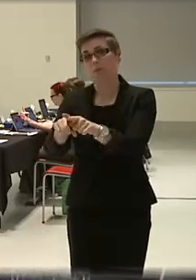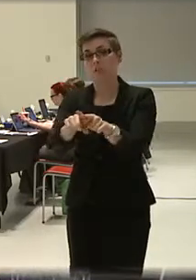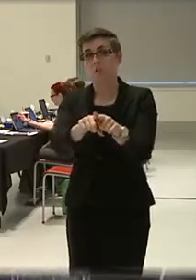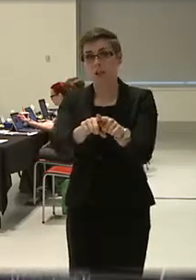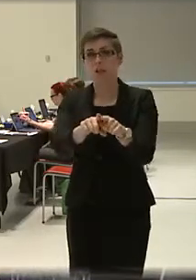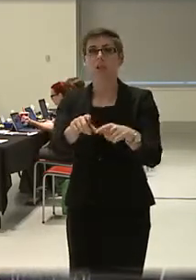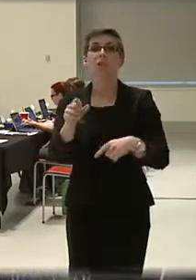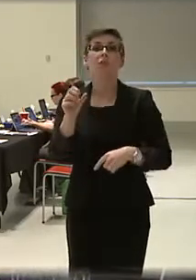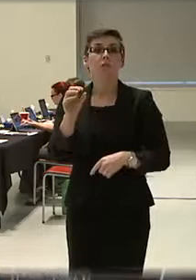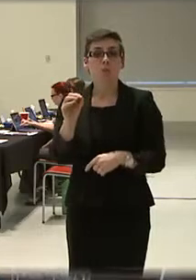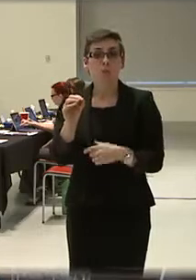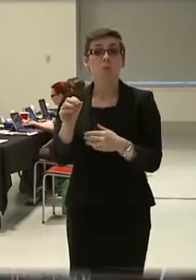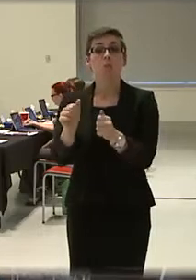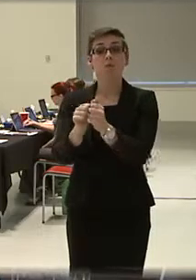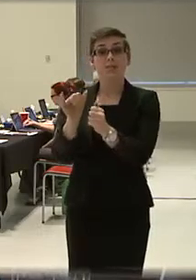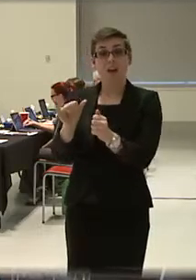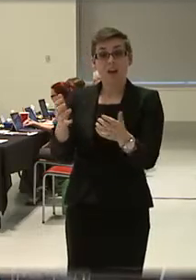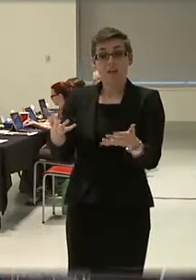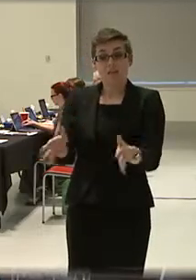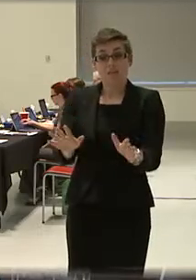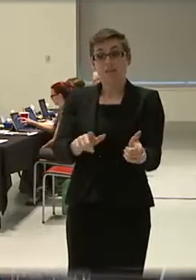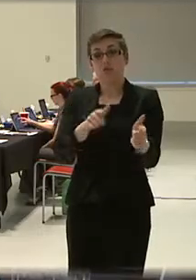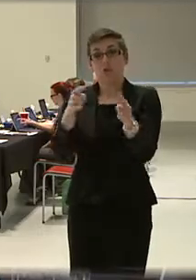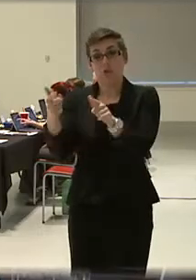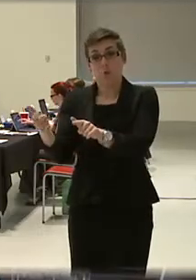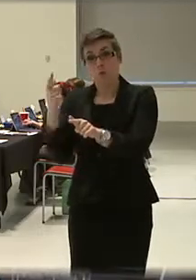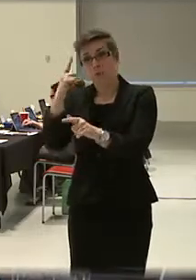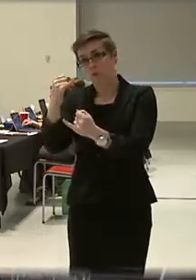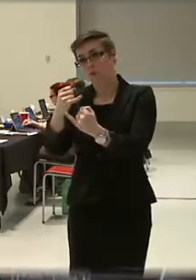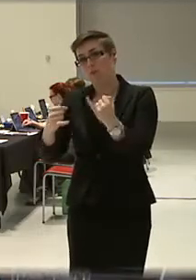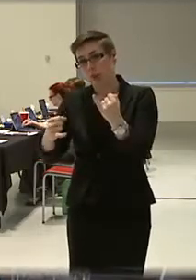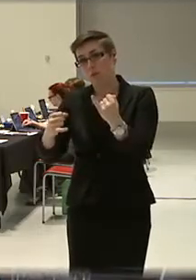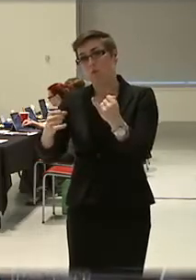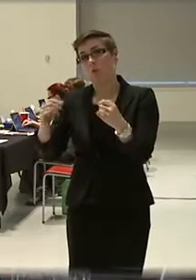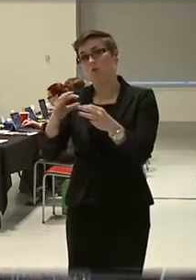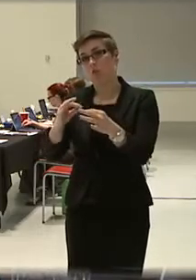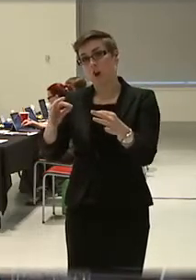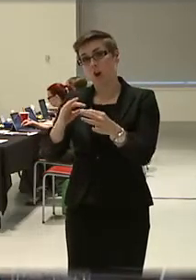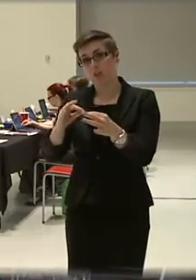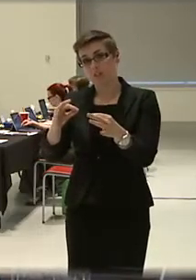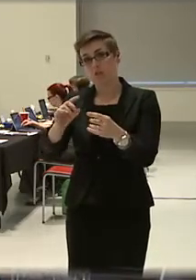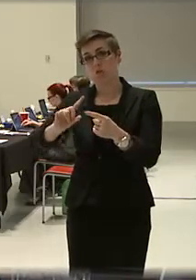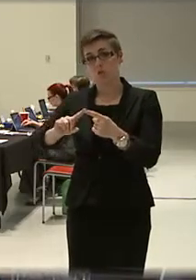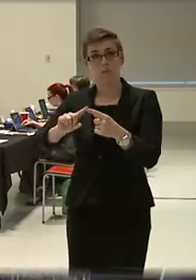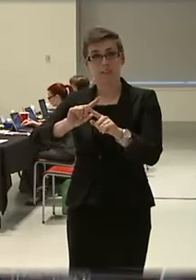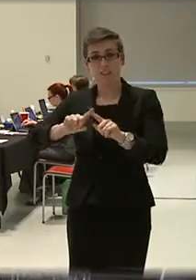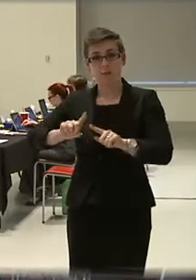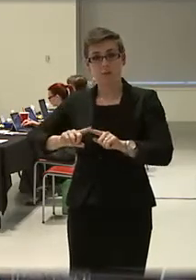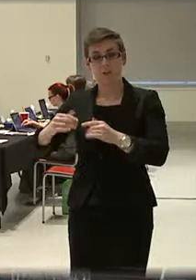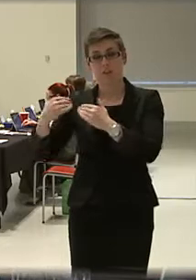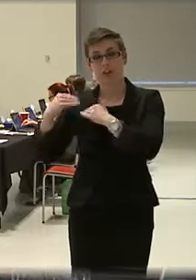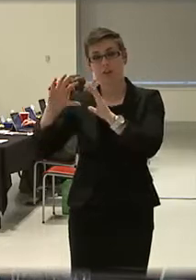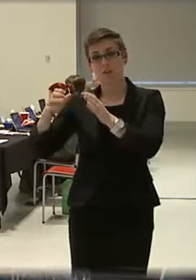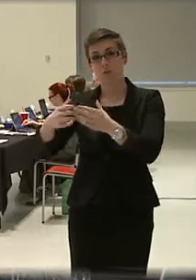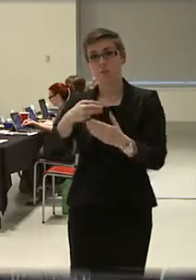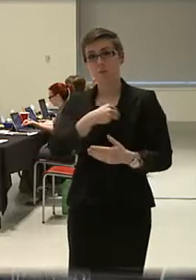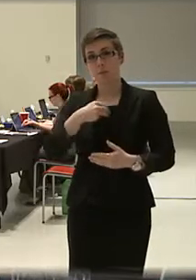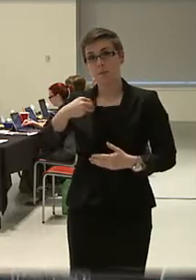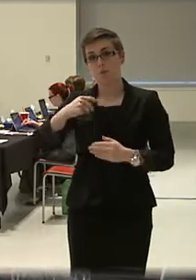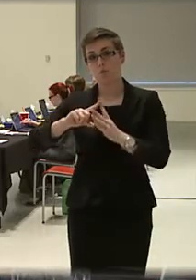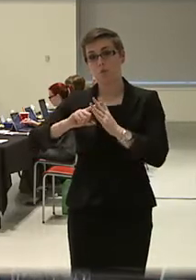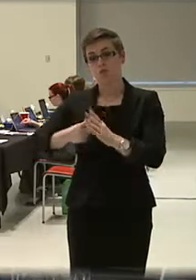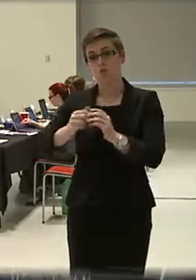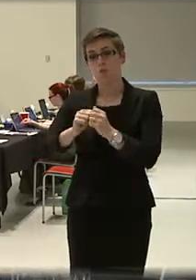So with that, I'm going to turn it over for final thoughts to the different task force members. Let's start with Dr.